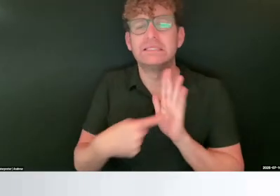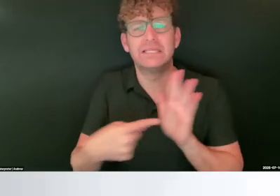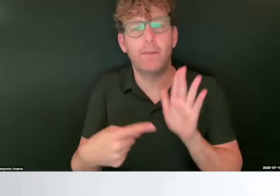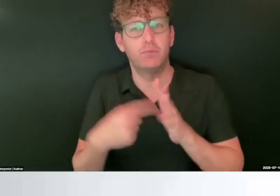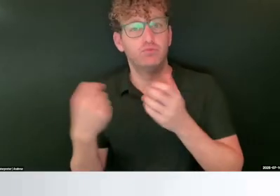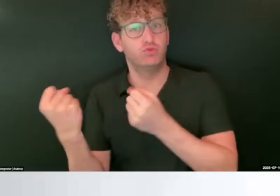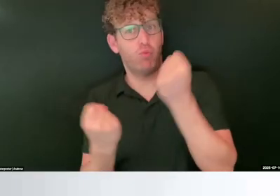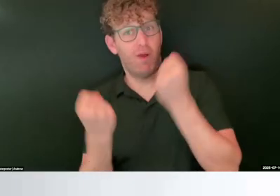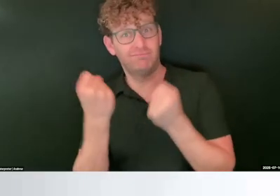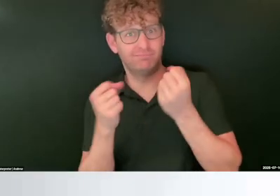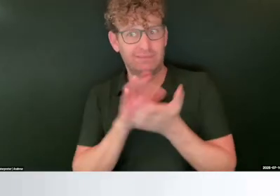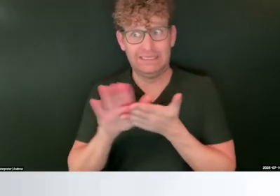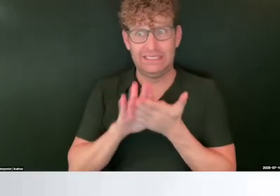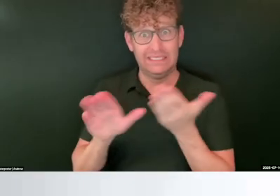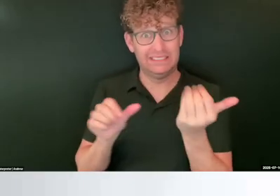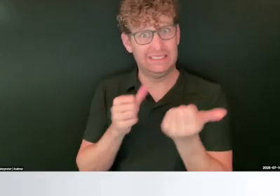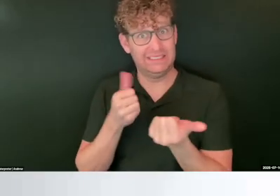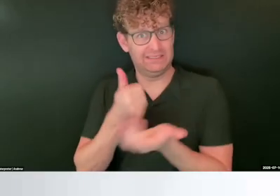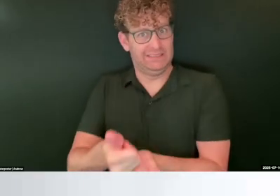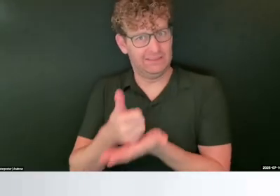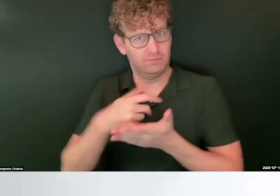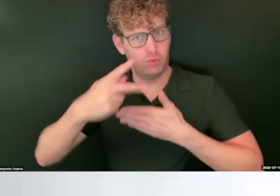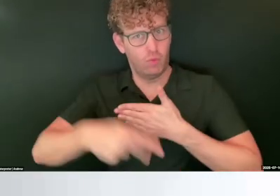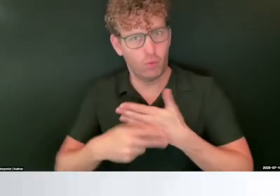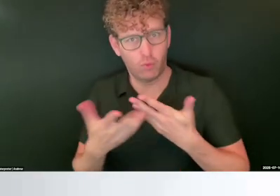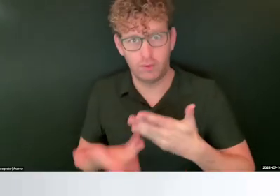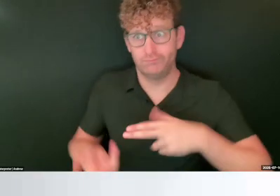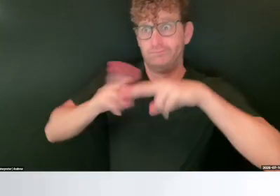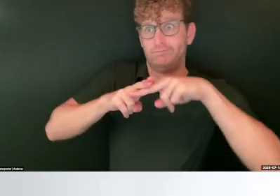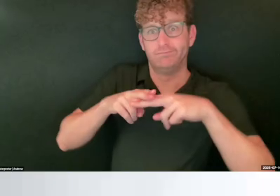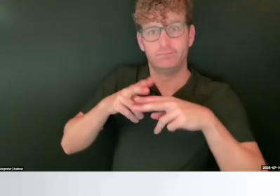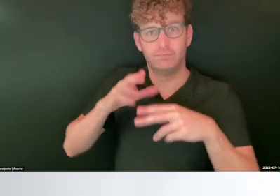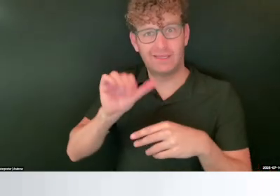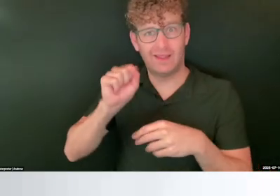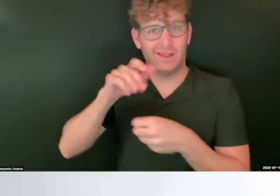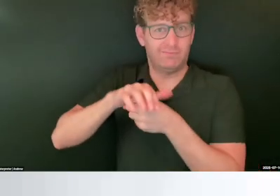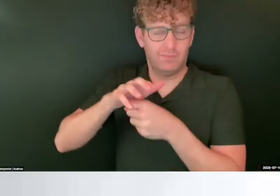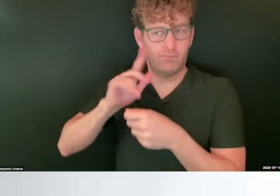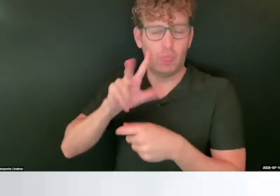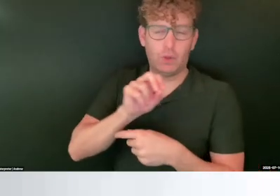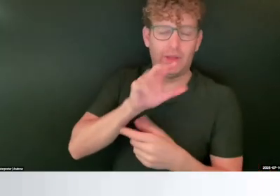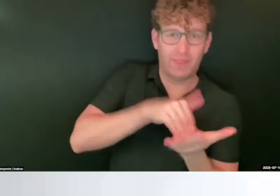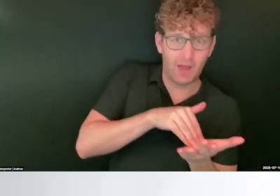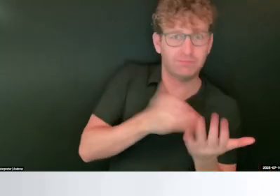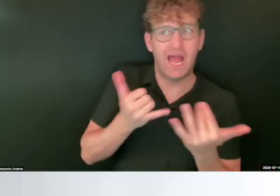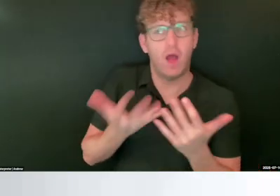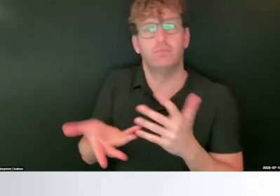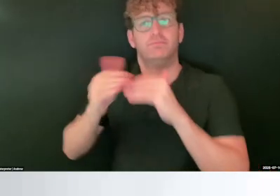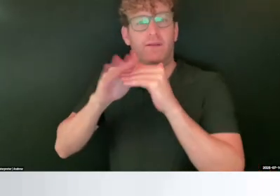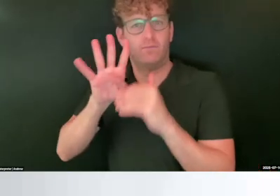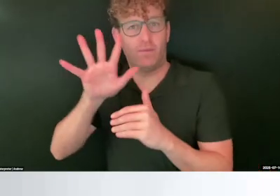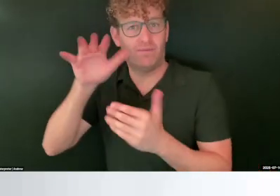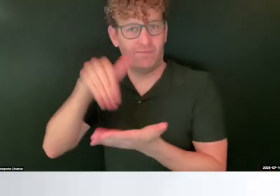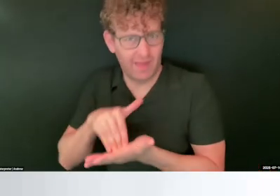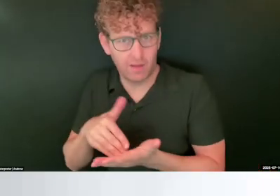Assistance Program, we increased the loan cap amount from $30,000 to $45,000 for financing assistance because we heard